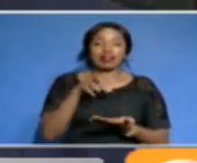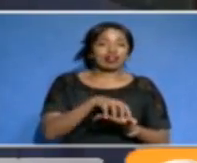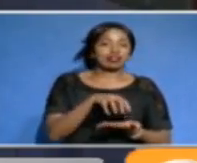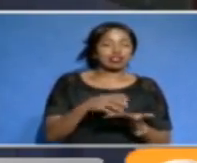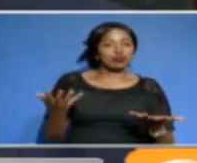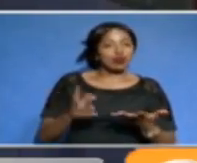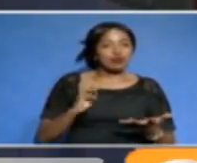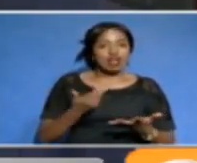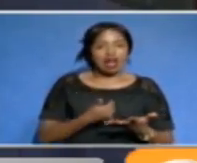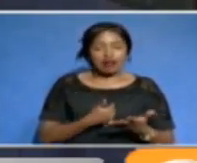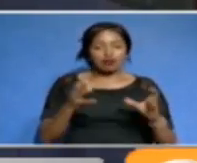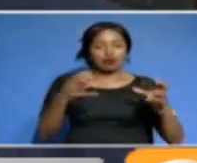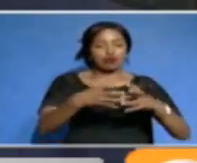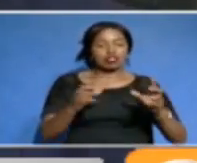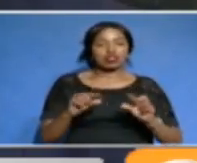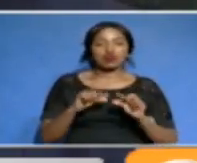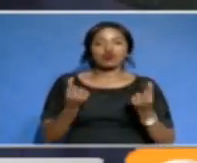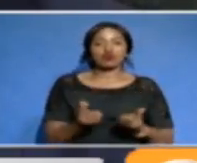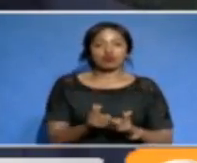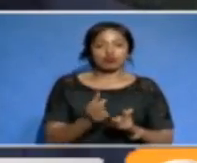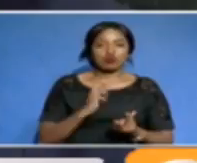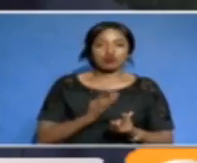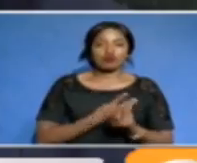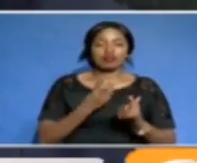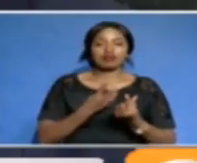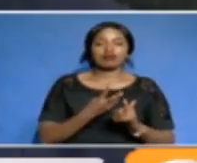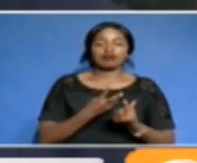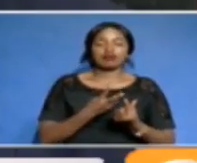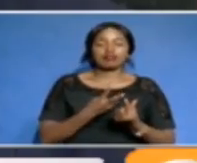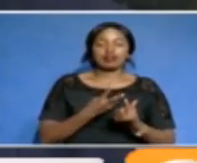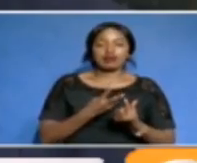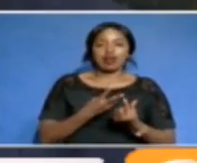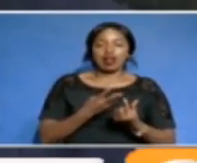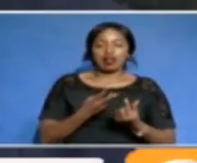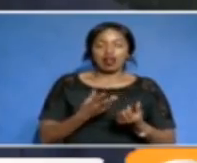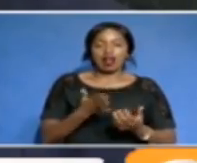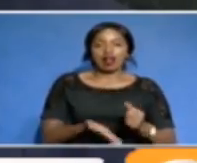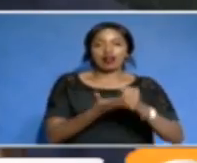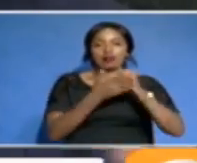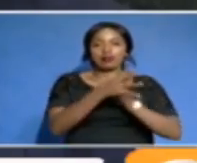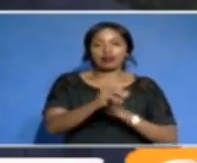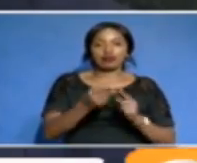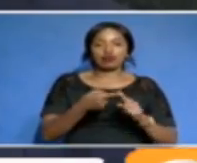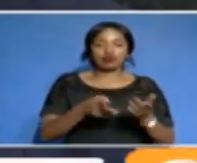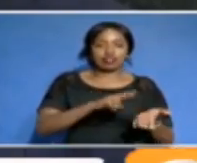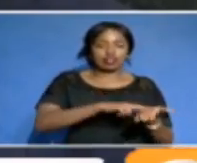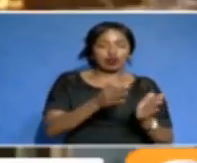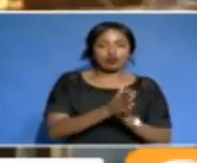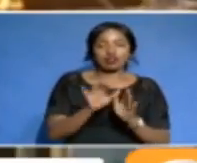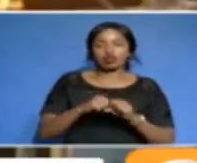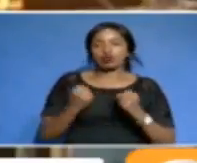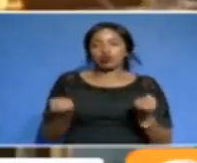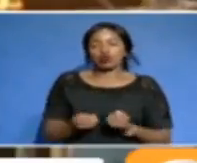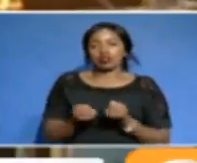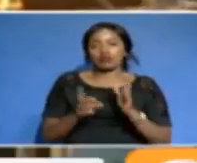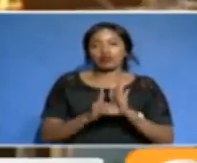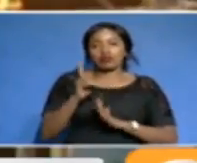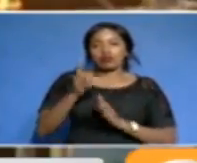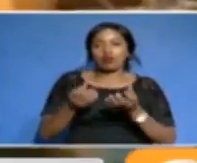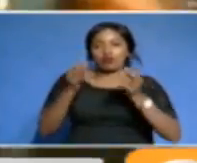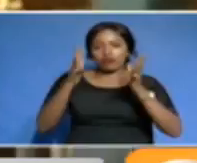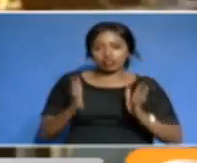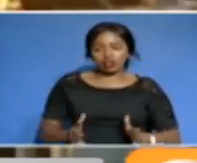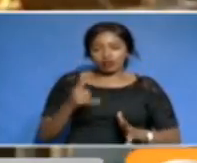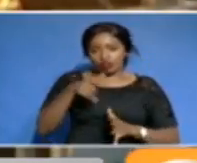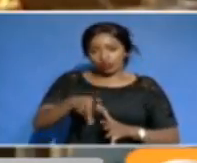have community groups, we are getting them registered by social development offices so that they are